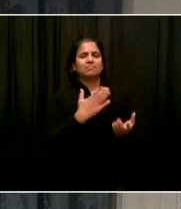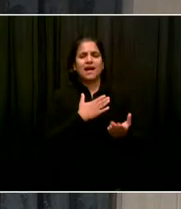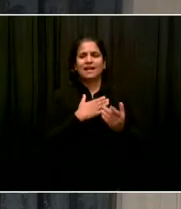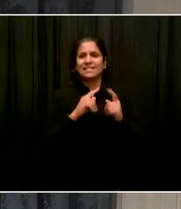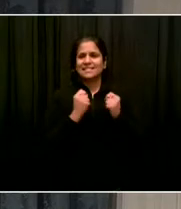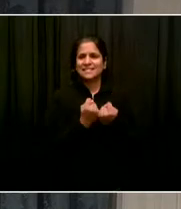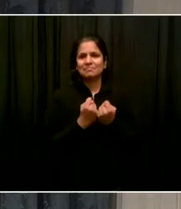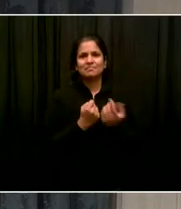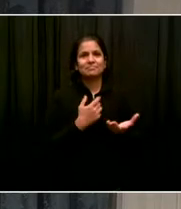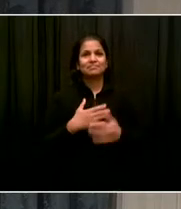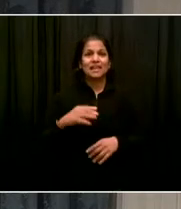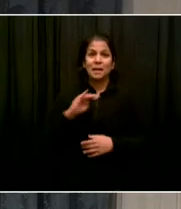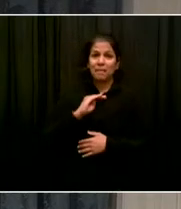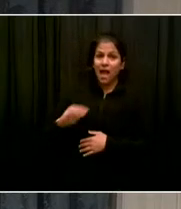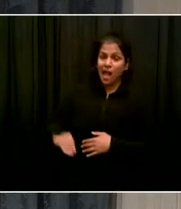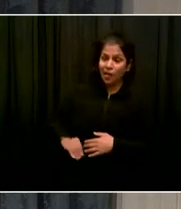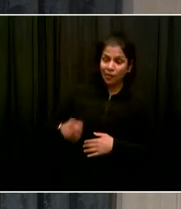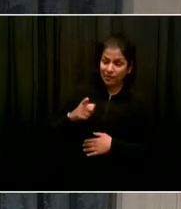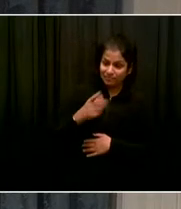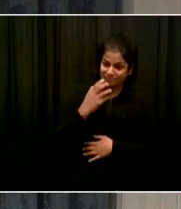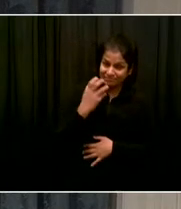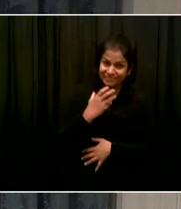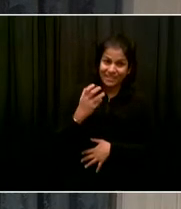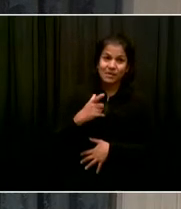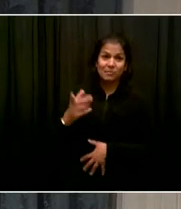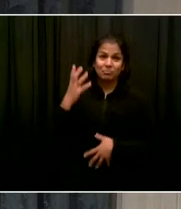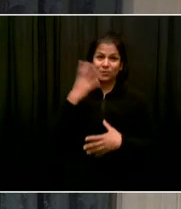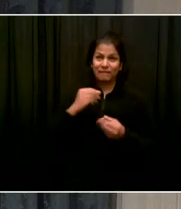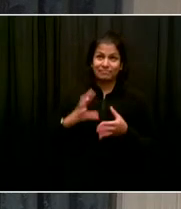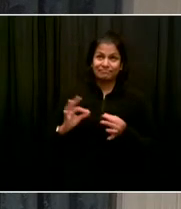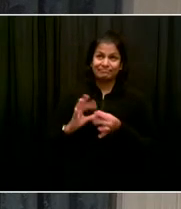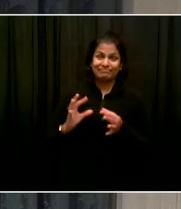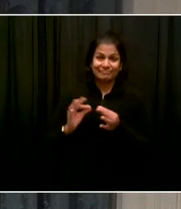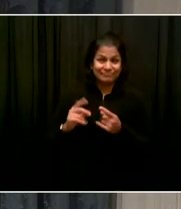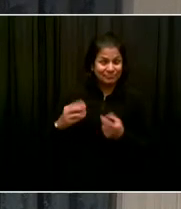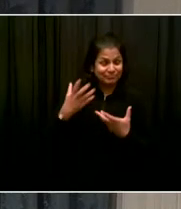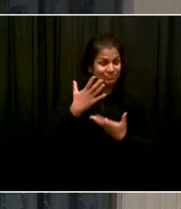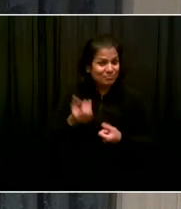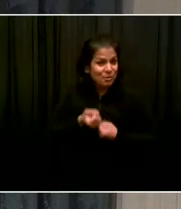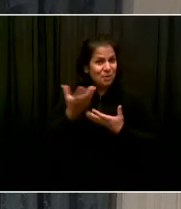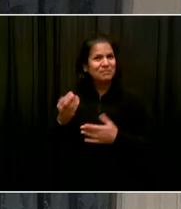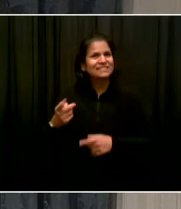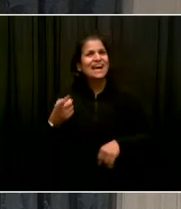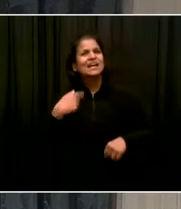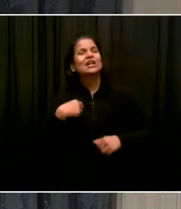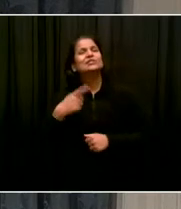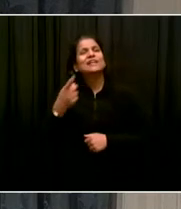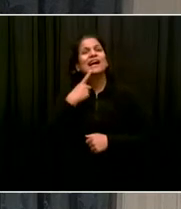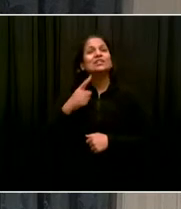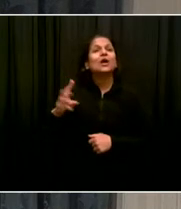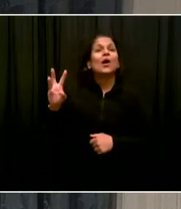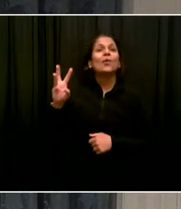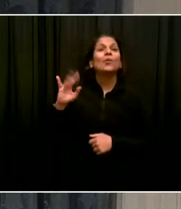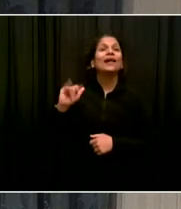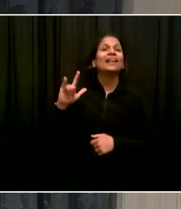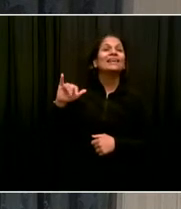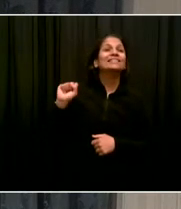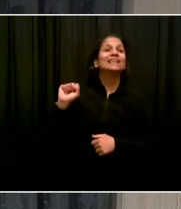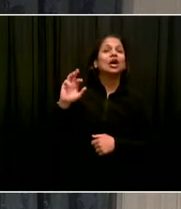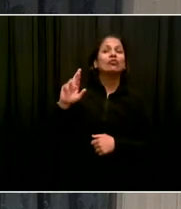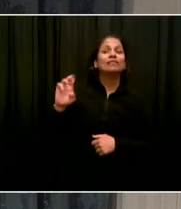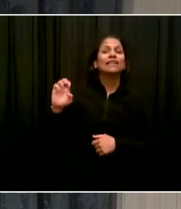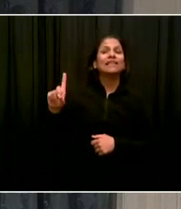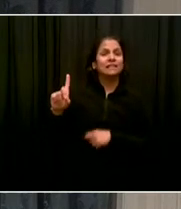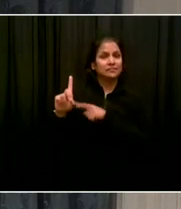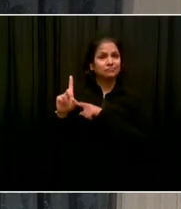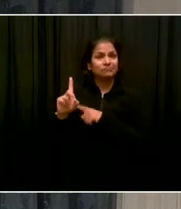speak, including, I think there's a metaphor in there that Willis Reed walked on the court and Lent. the game was won. The game was won right there.